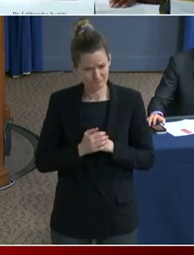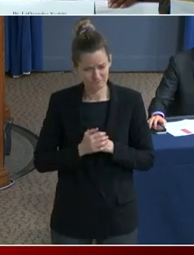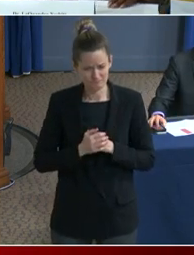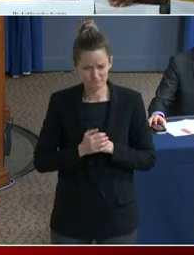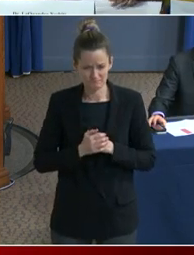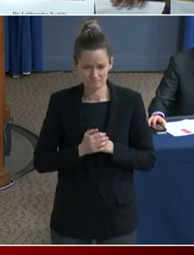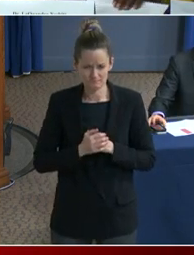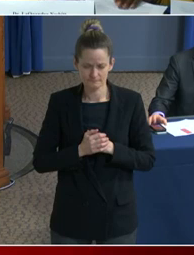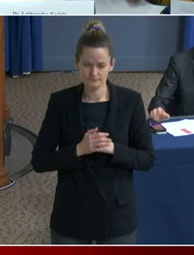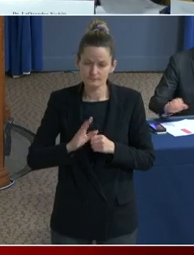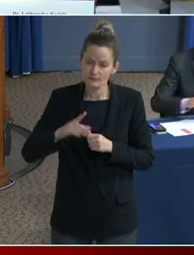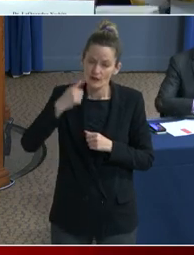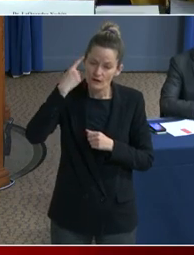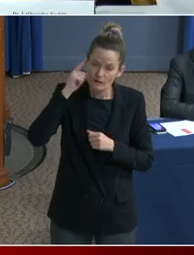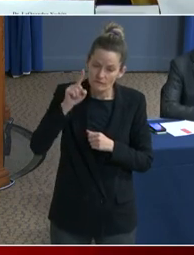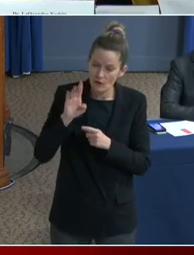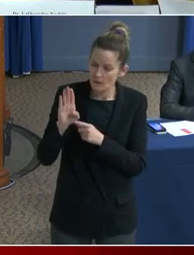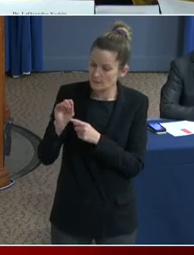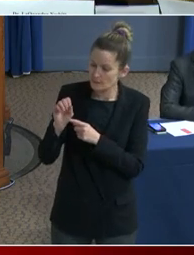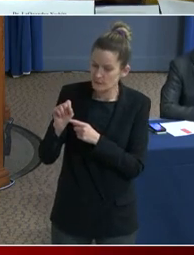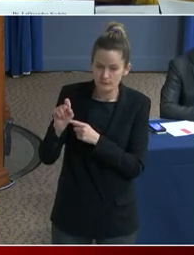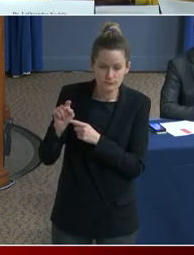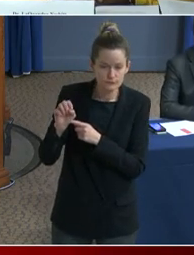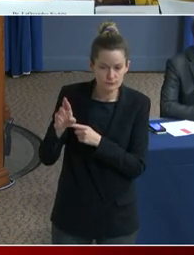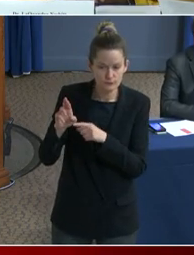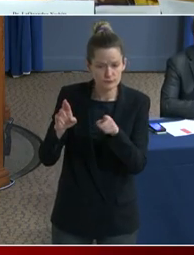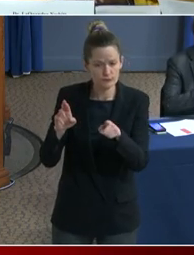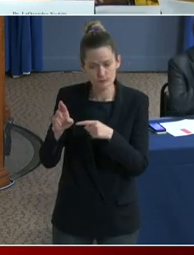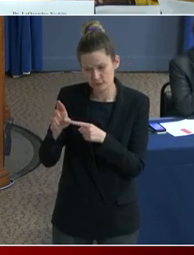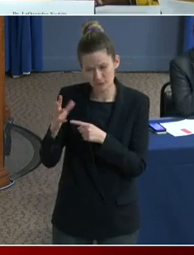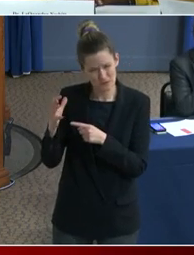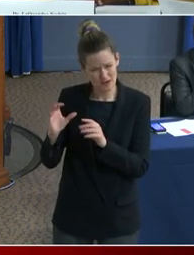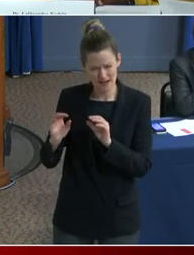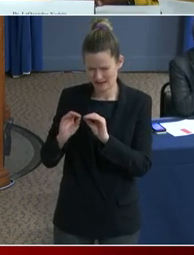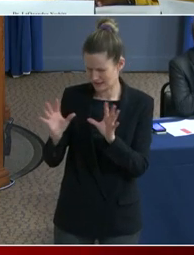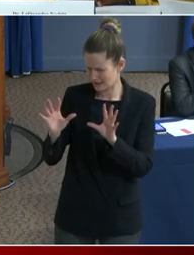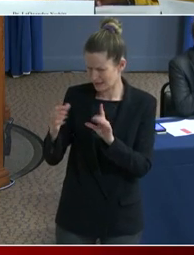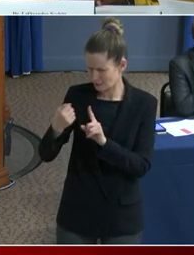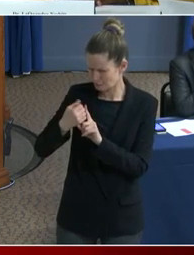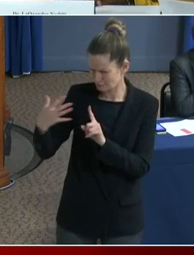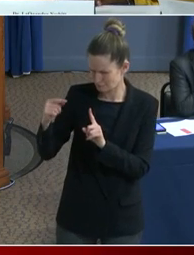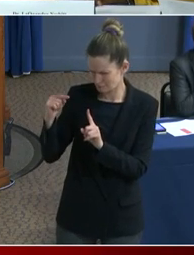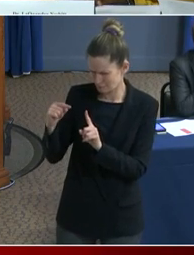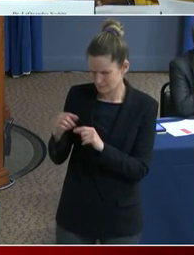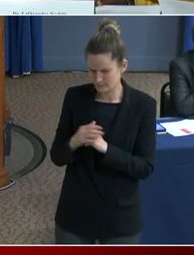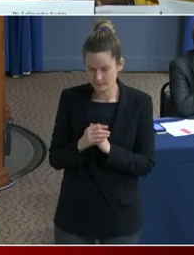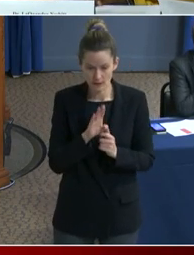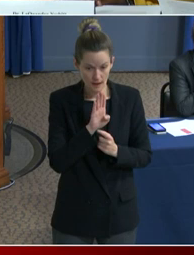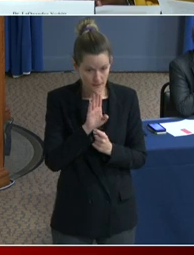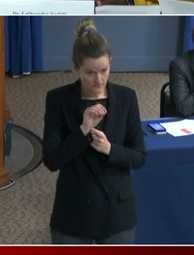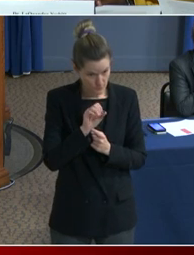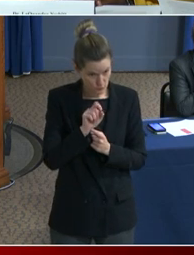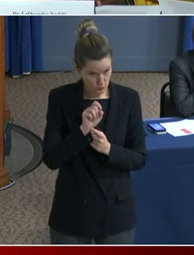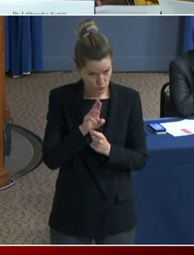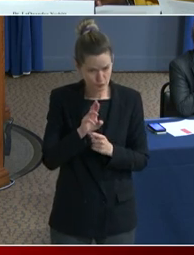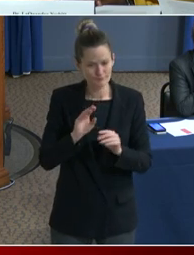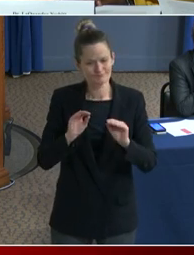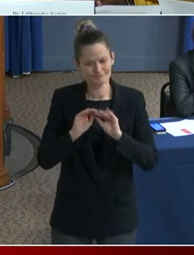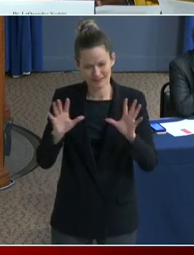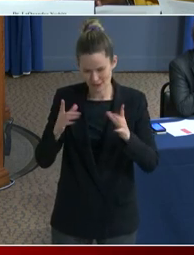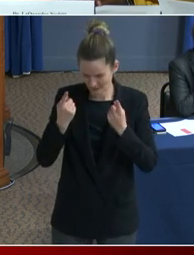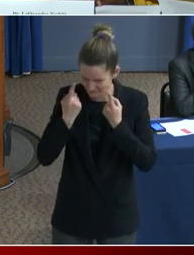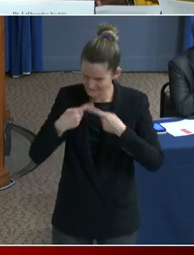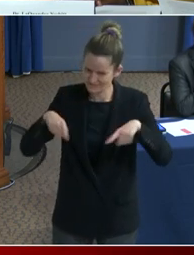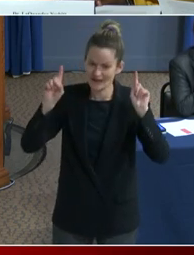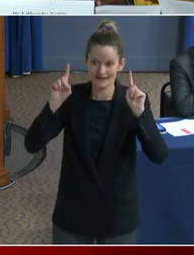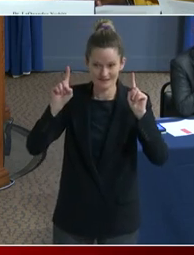Now, for boosters, we want to be clear that boosters are a clear and effective strategy. We continue to get more and